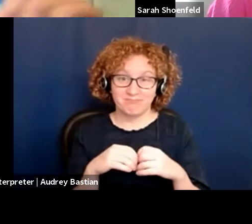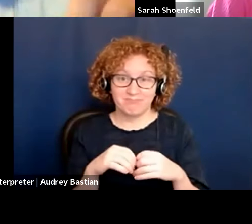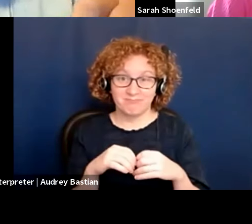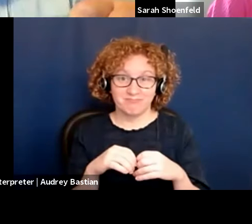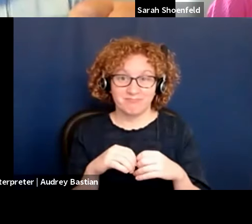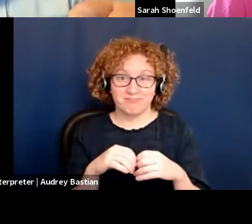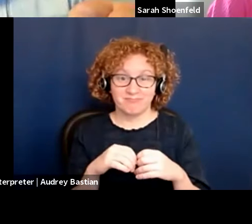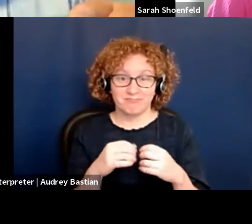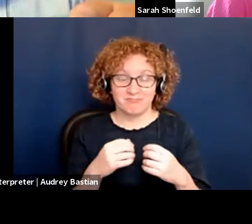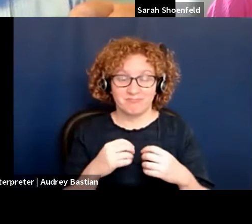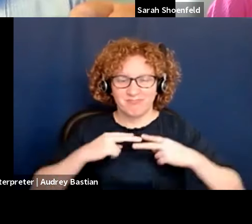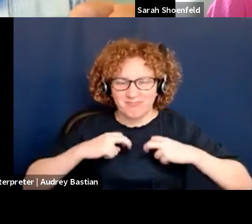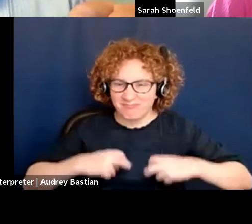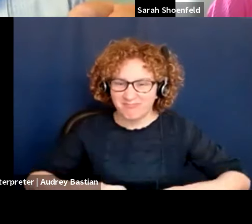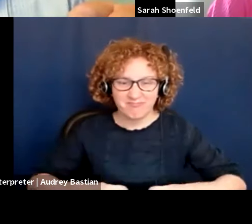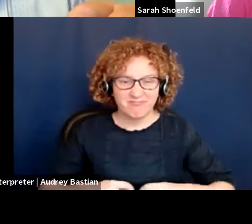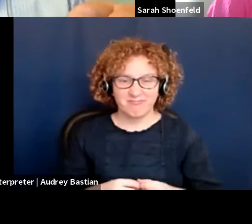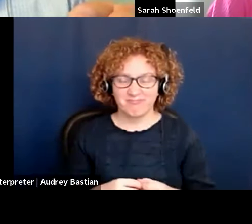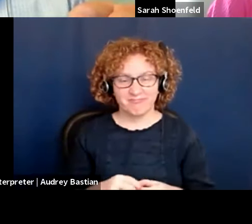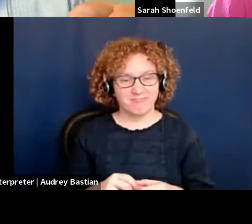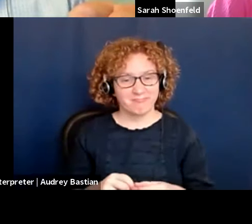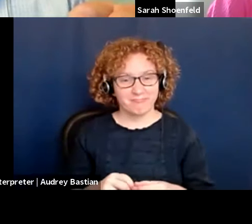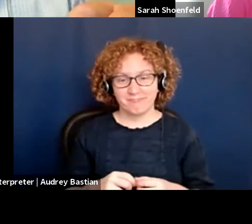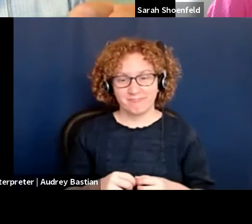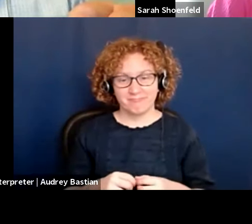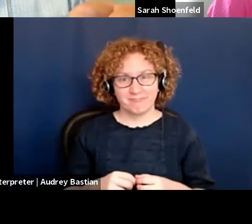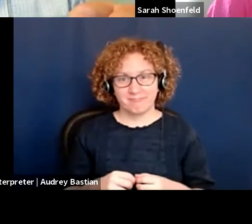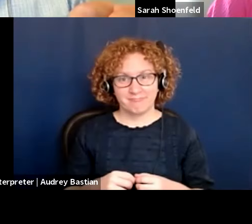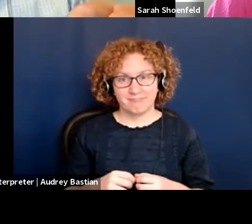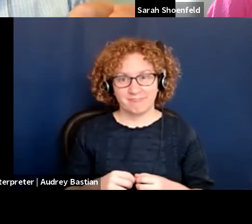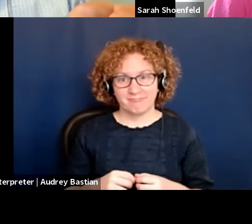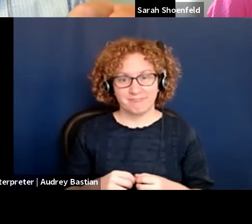go introspective and, you know,